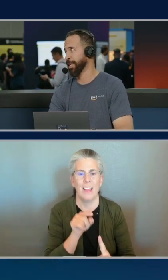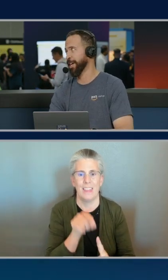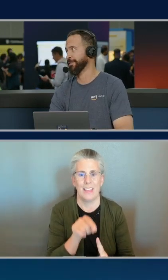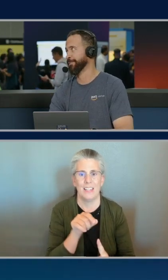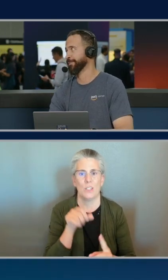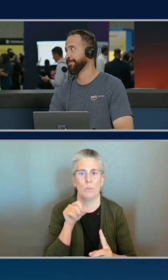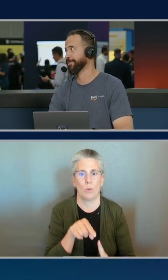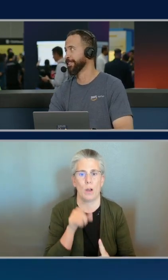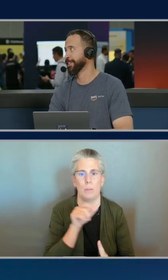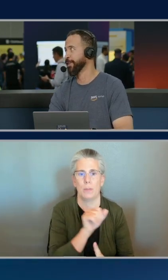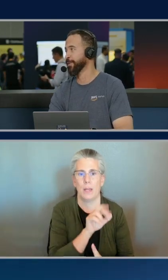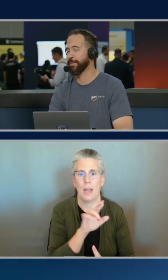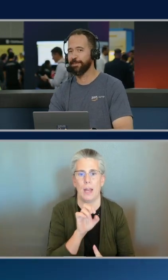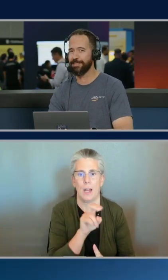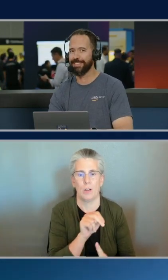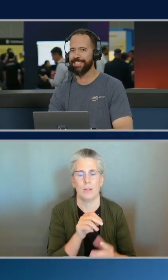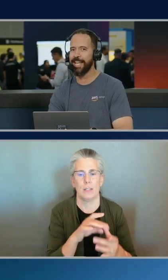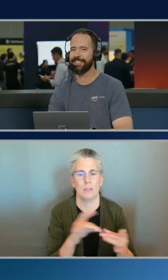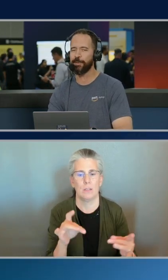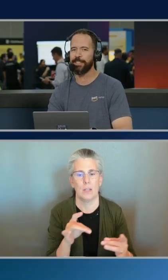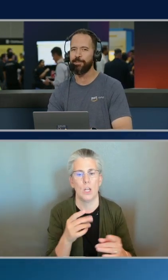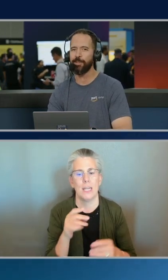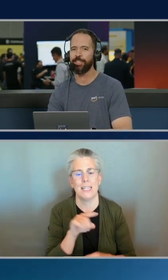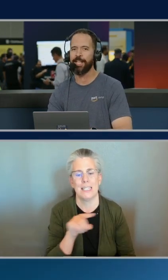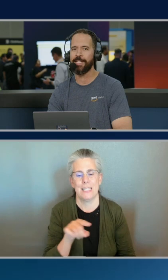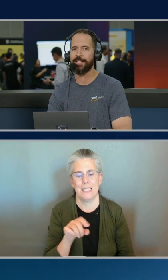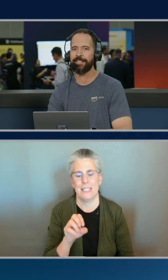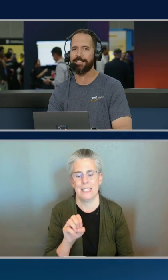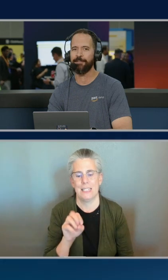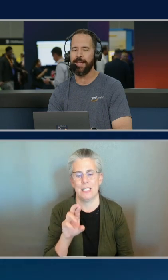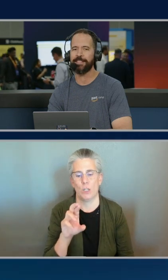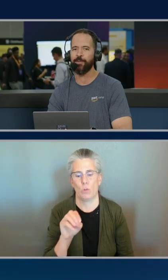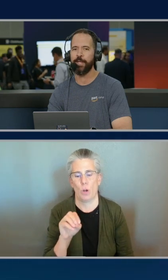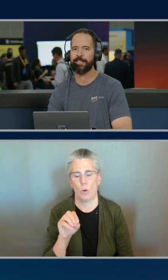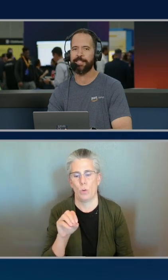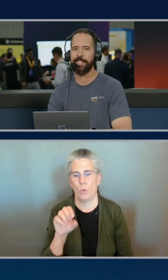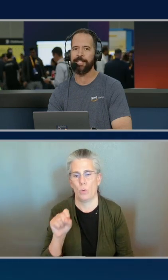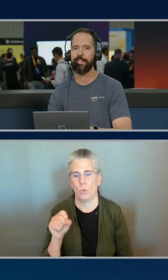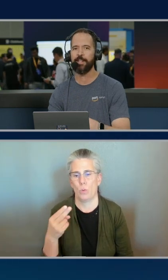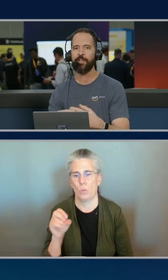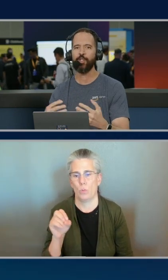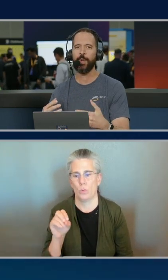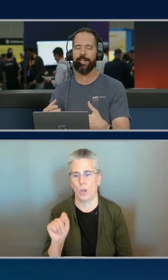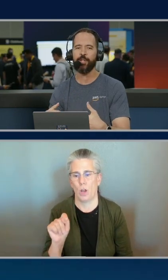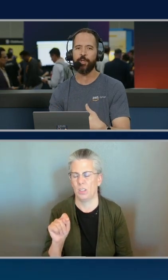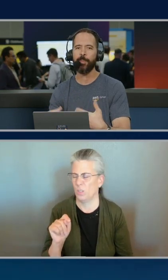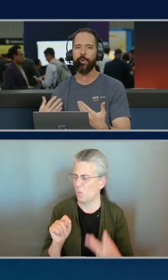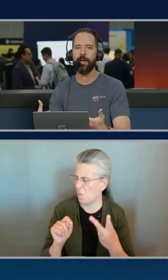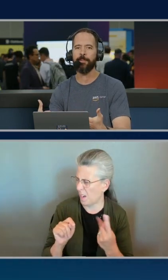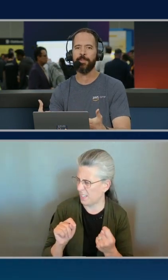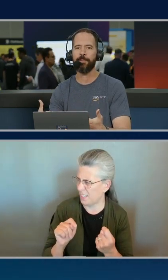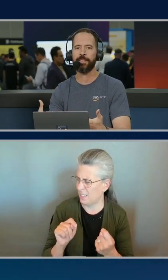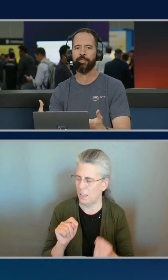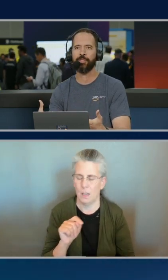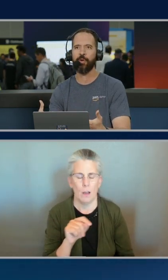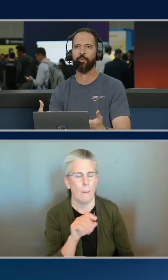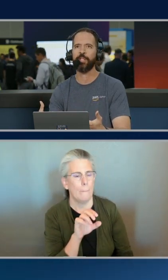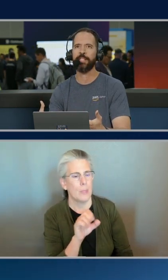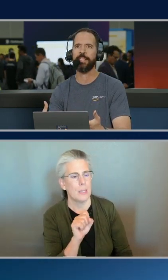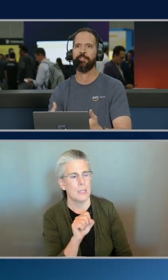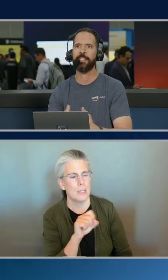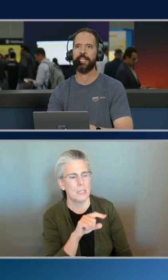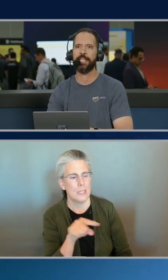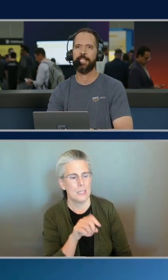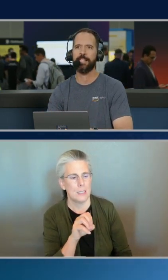Zero Shot. So What? Zero shot? Yeah, so Zero Shot is a fancy way to say you enter a prompt, but you don't